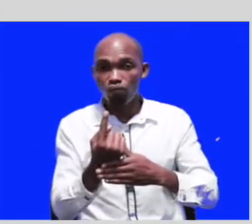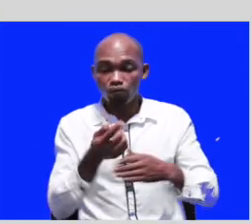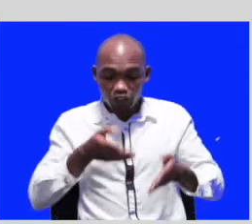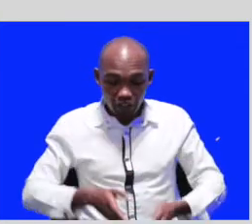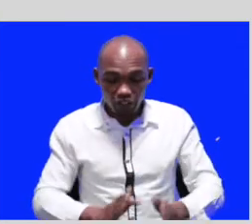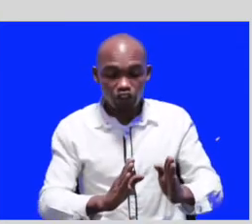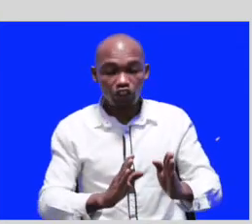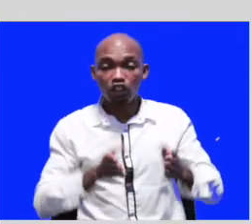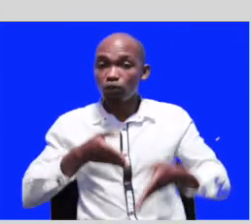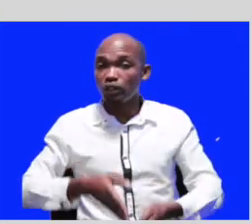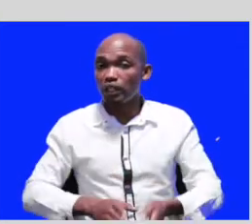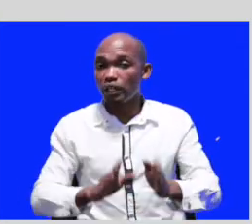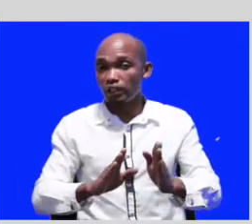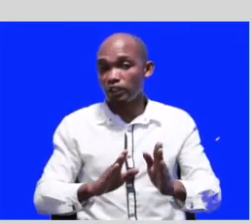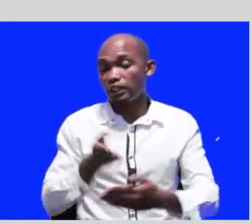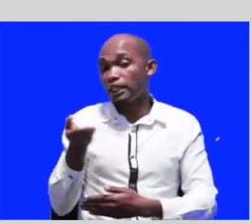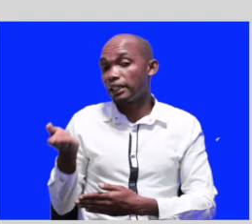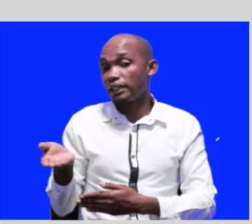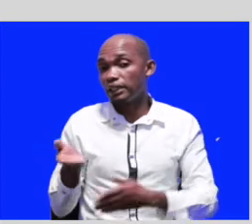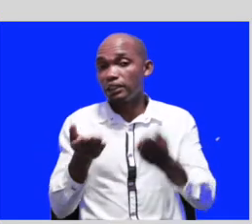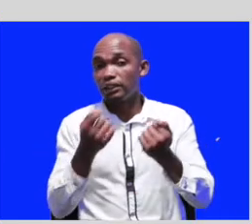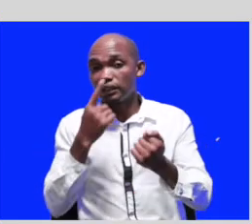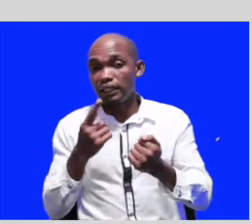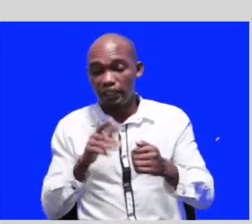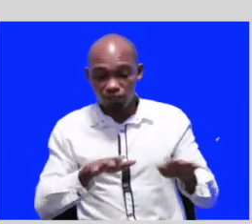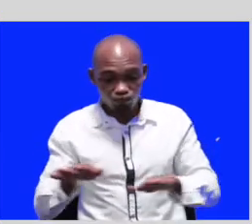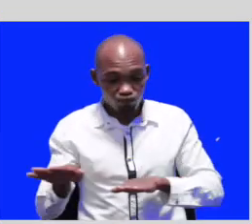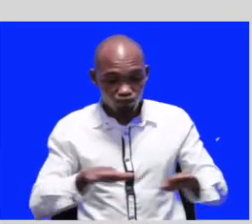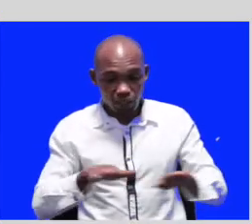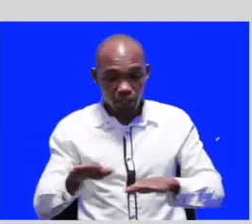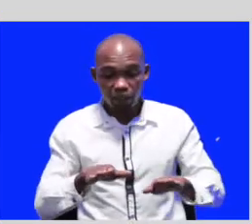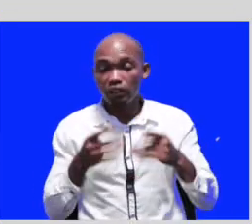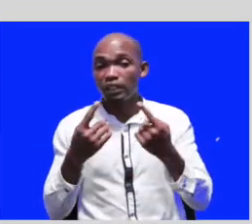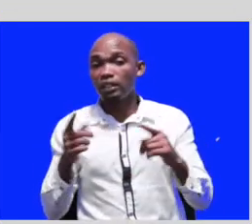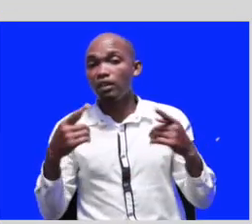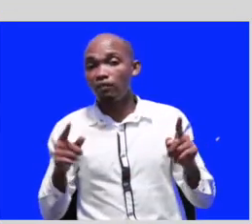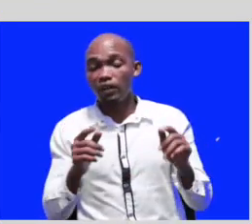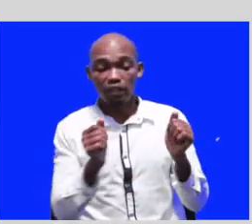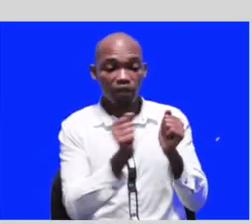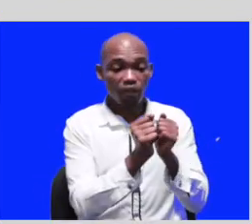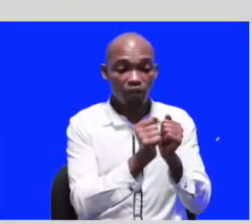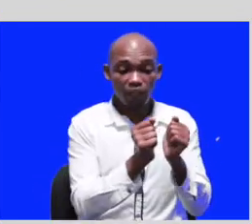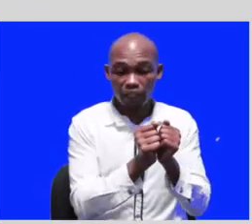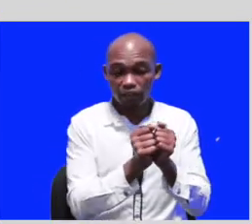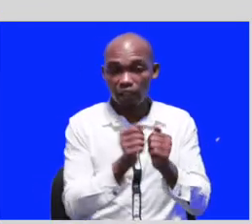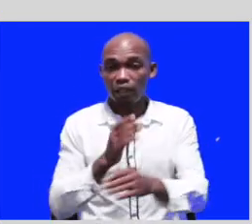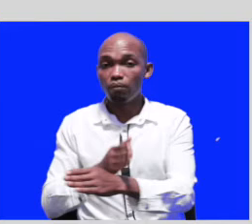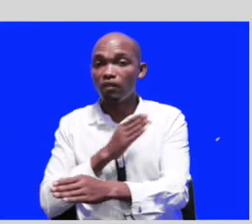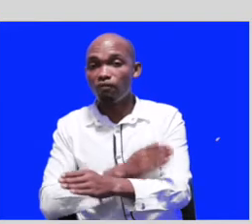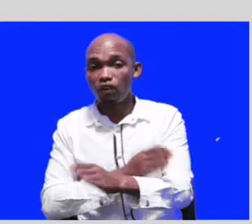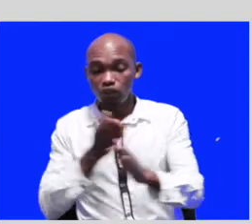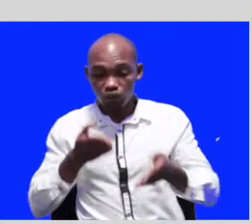to generation. Therefore, is a struggle for existence that causes many offspring to